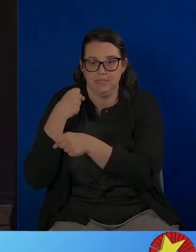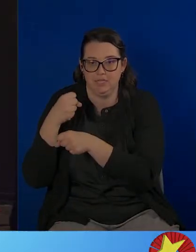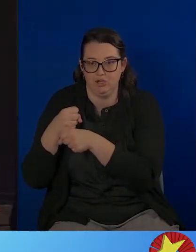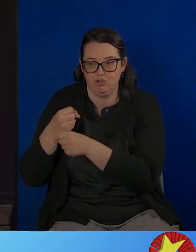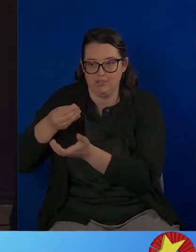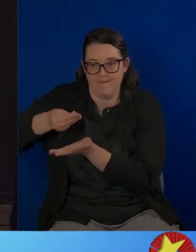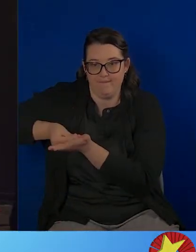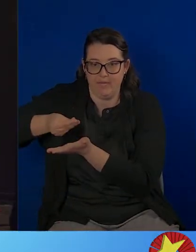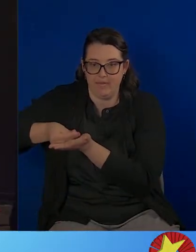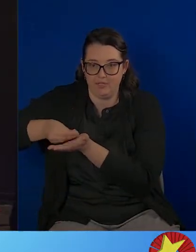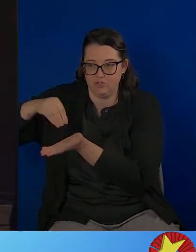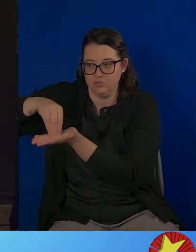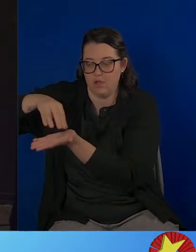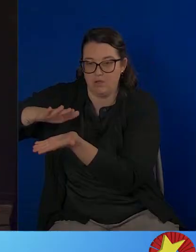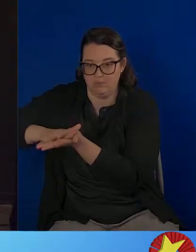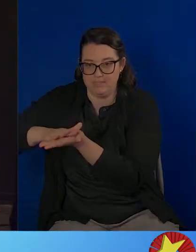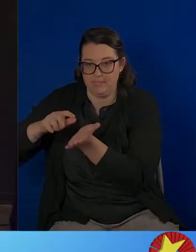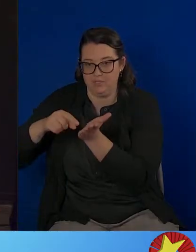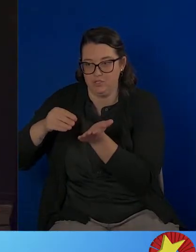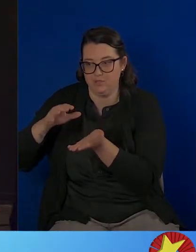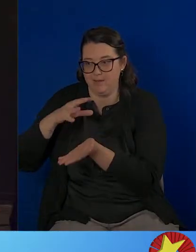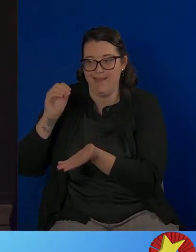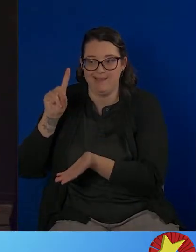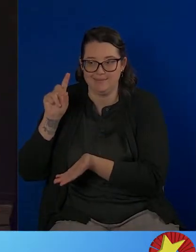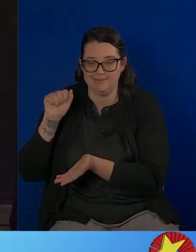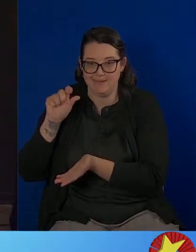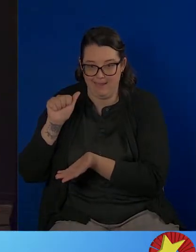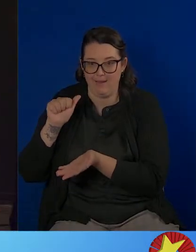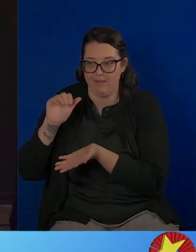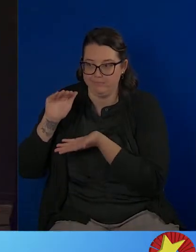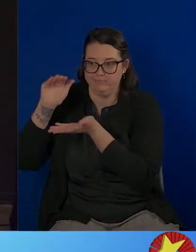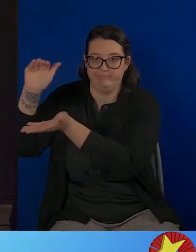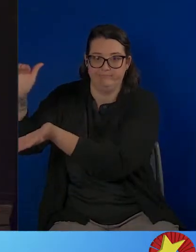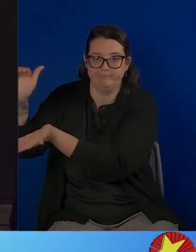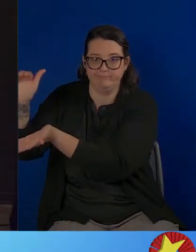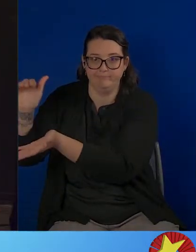financial documentation and data.